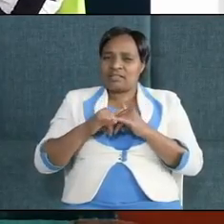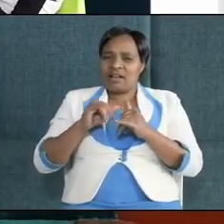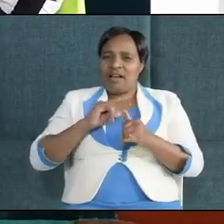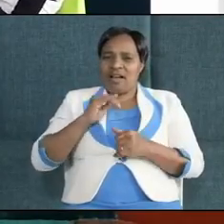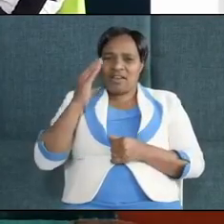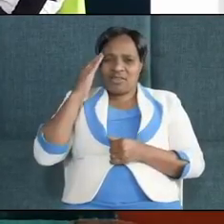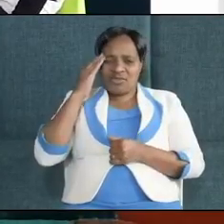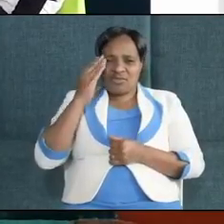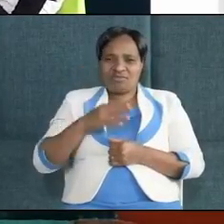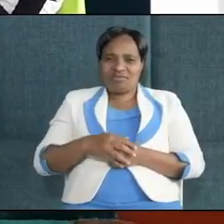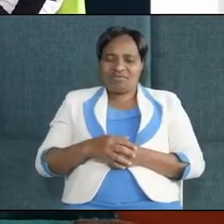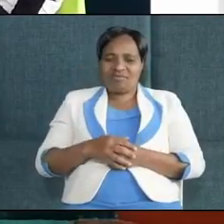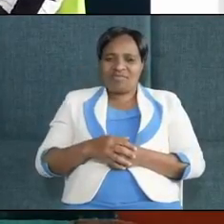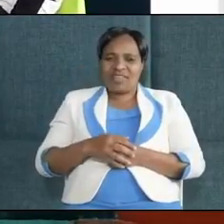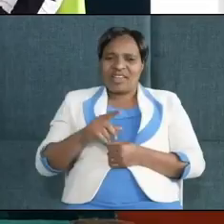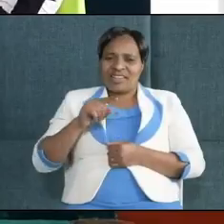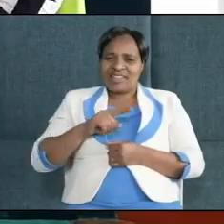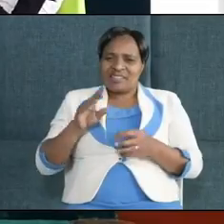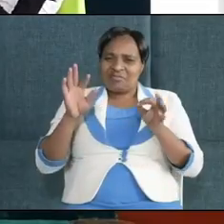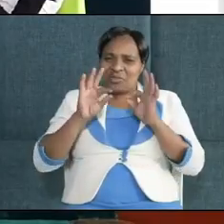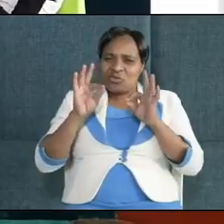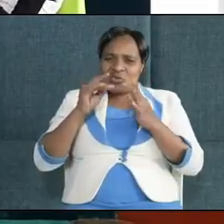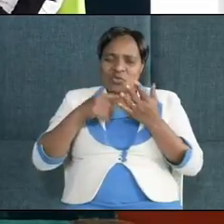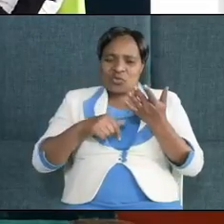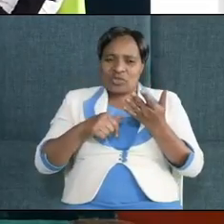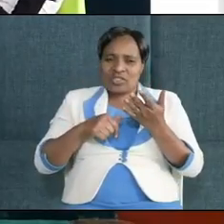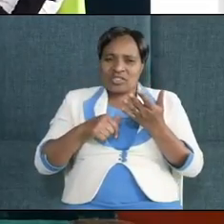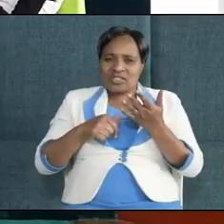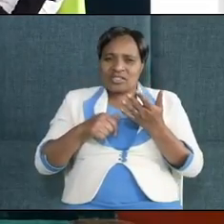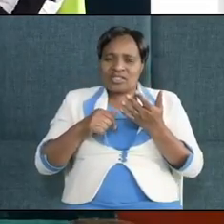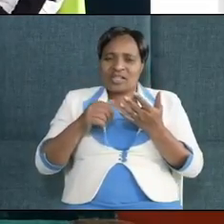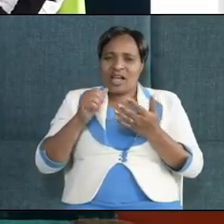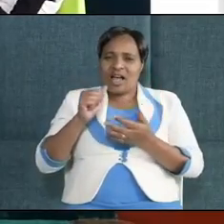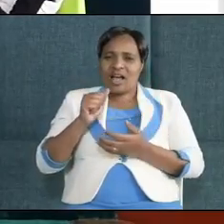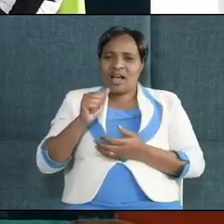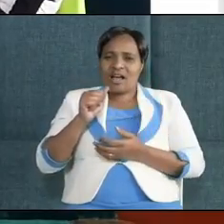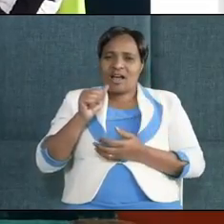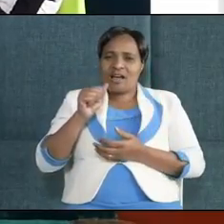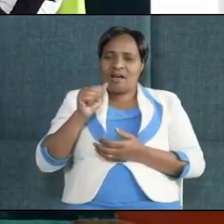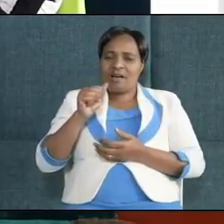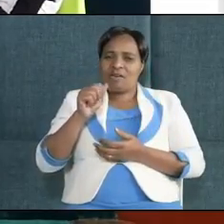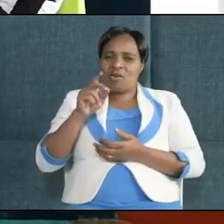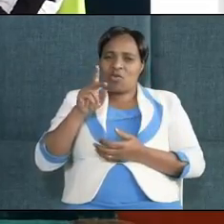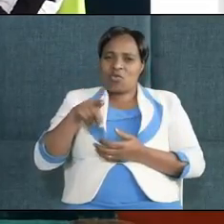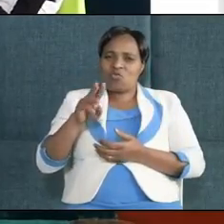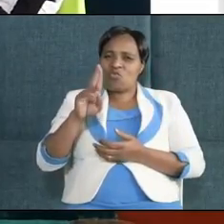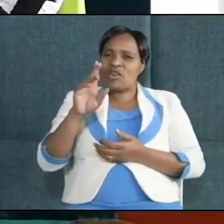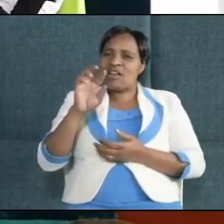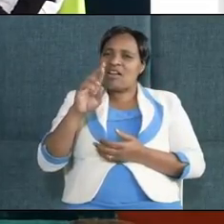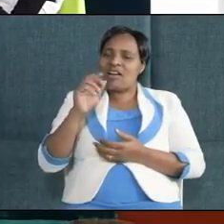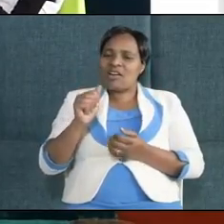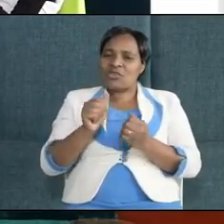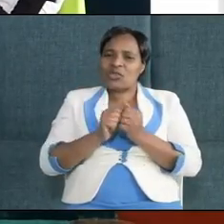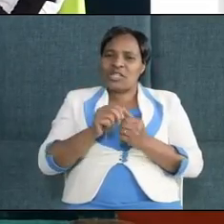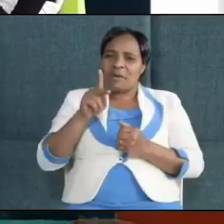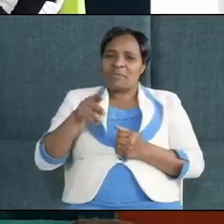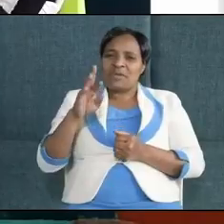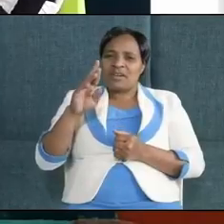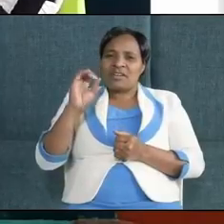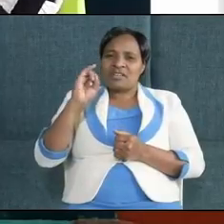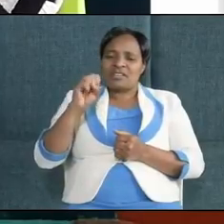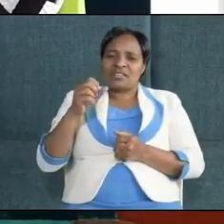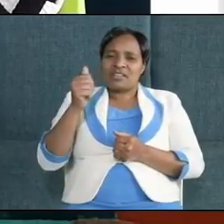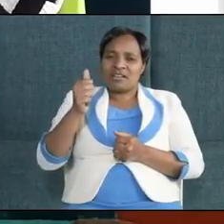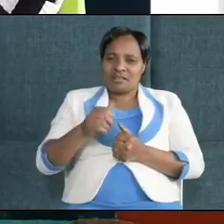I know. Our mystery heroes are Aquila and Priscilla. Yes, Aquila and Priscilla. I think the tent was a